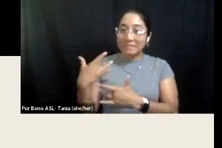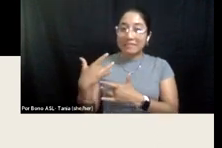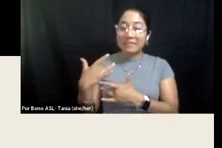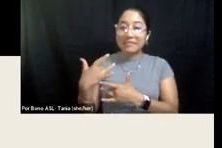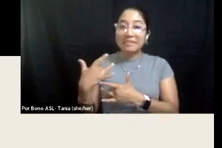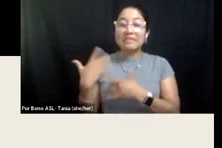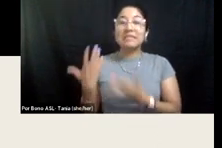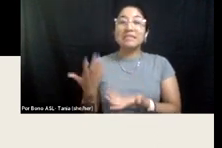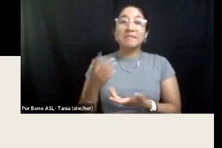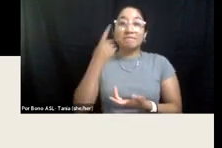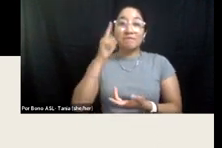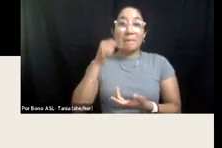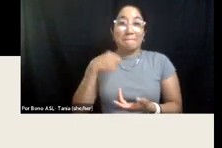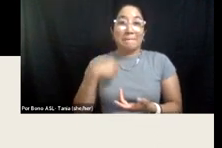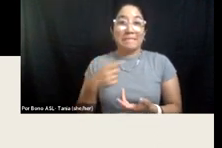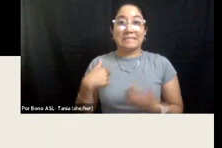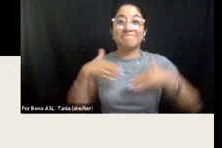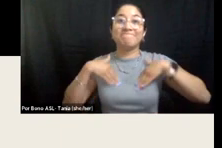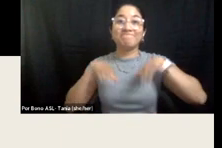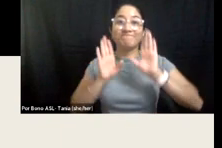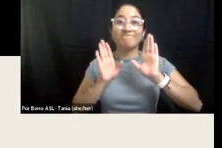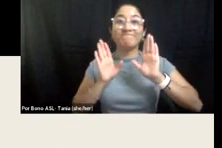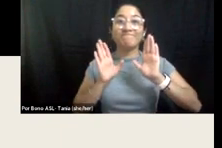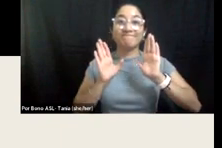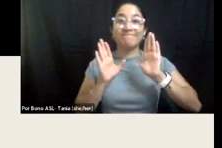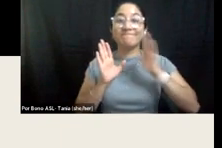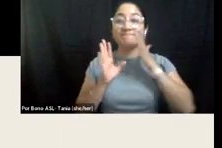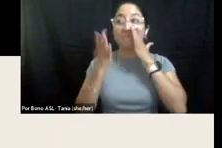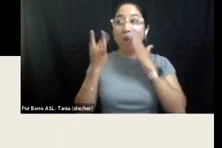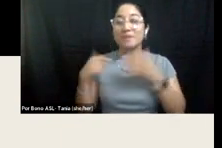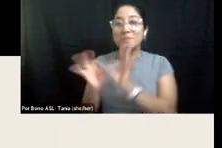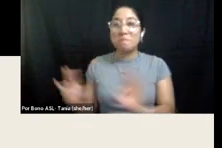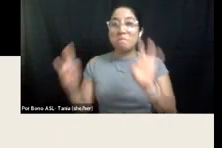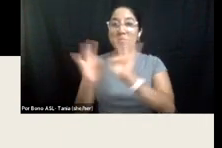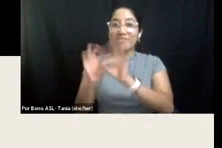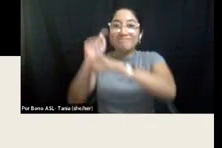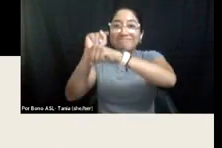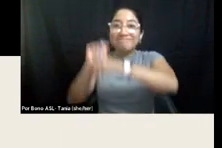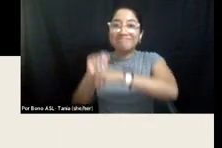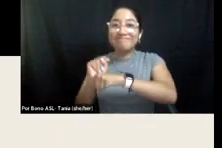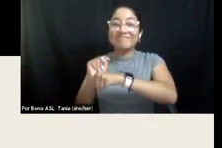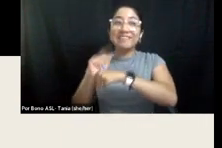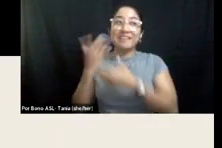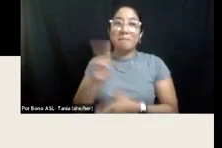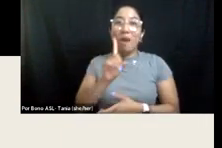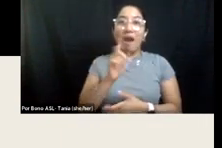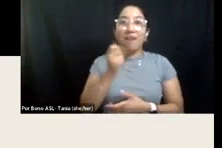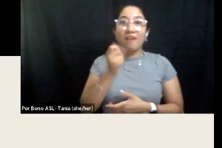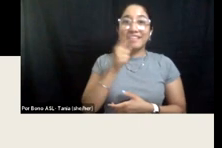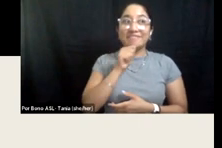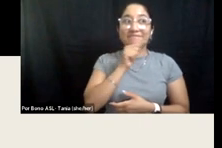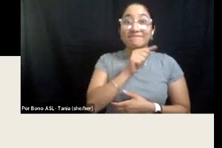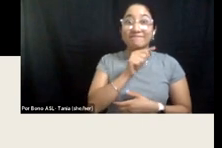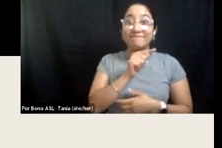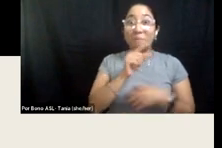divorced, sacrifice. That was something I had really to give up. That was actually really important to me. So I want you to think of something for three us, times, but that is one of the best. Had to sacrifice. Like it brought me so